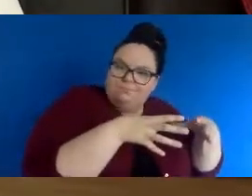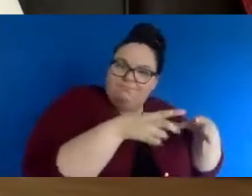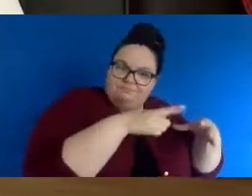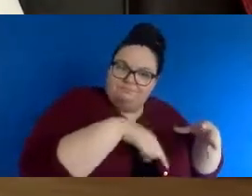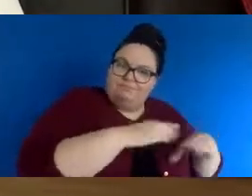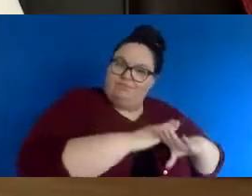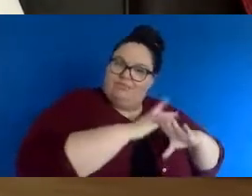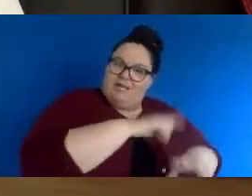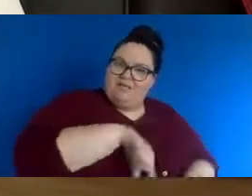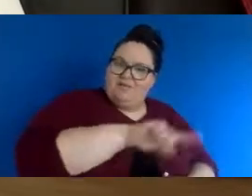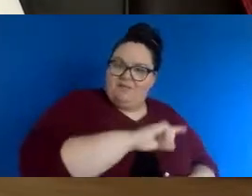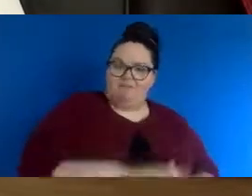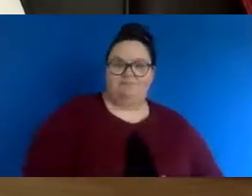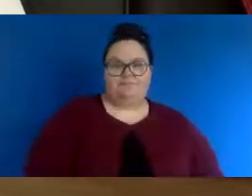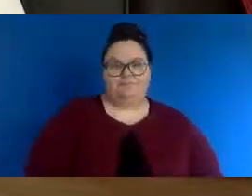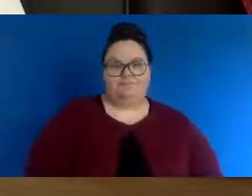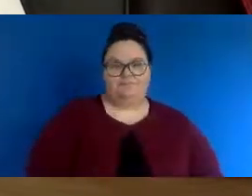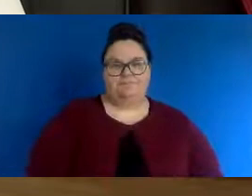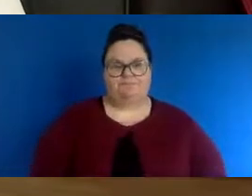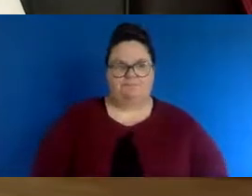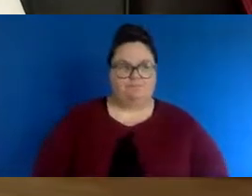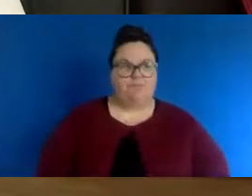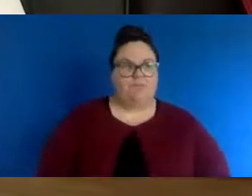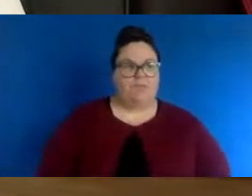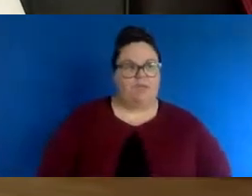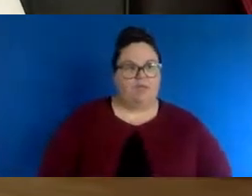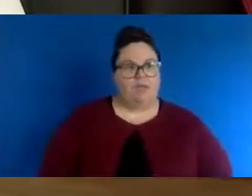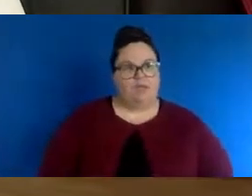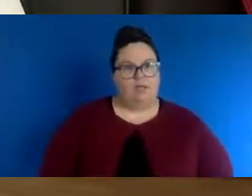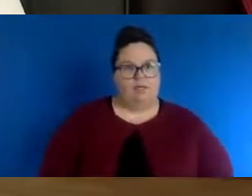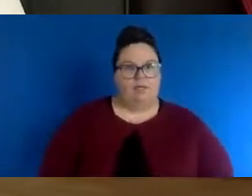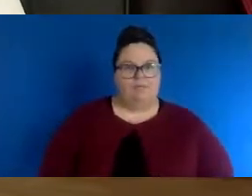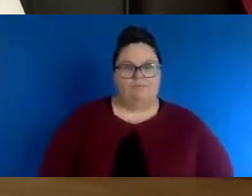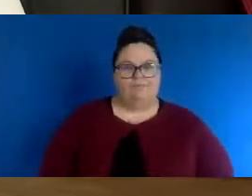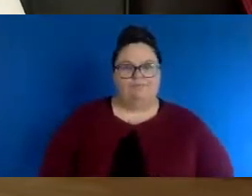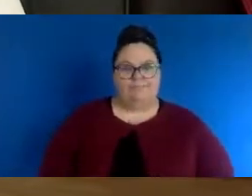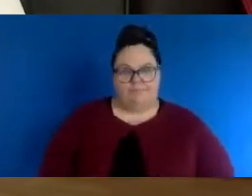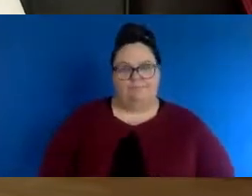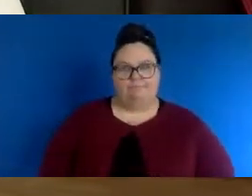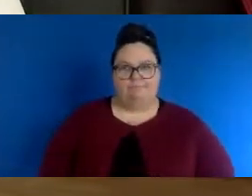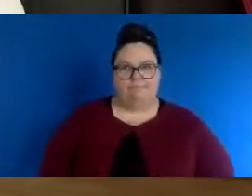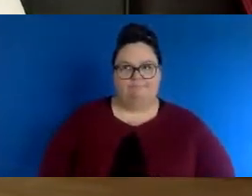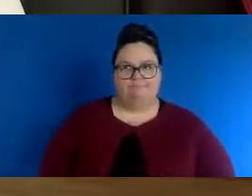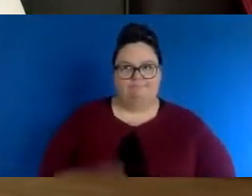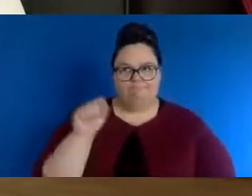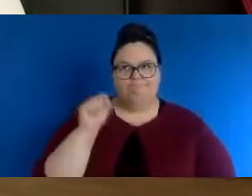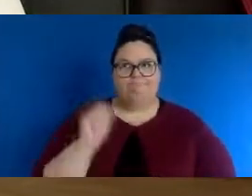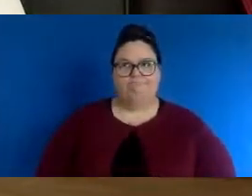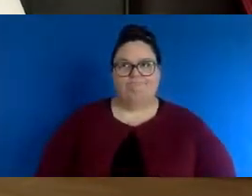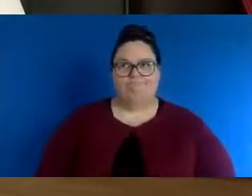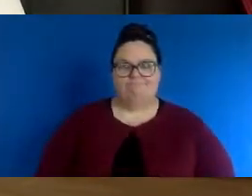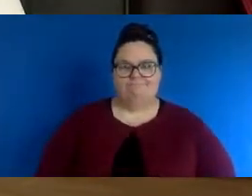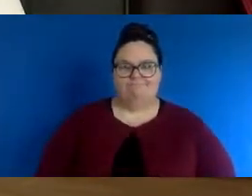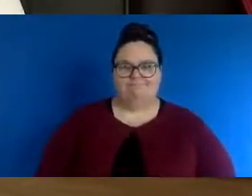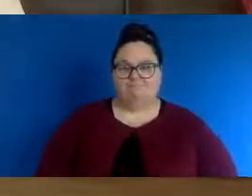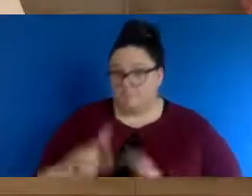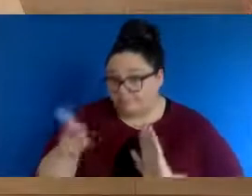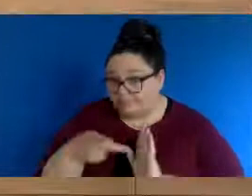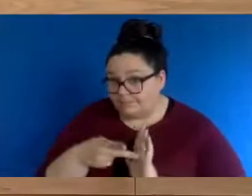be protected with a vaccine. So, yeah. Ms. Odd, do you have a